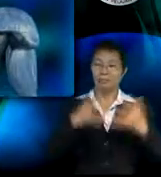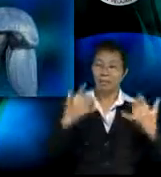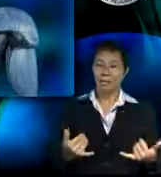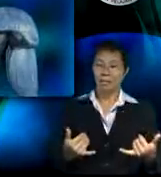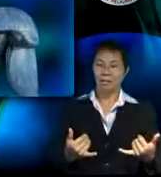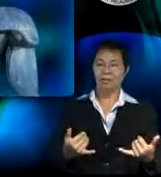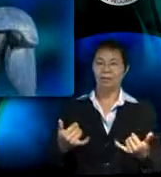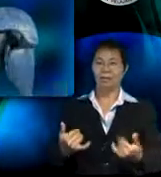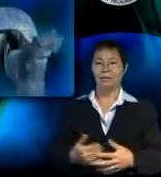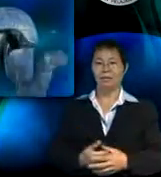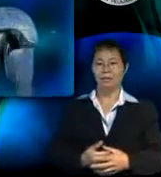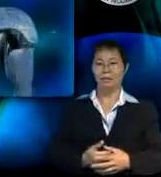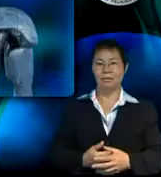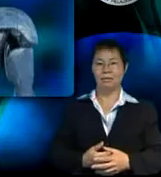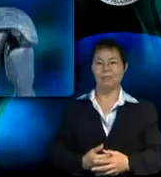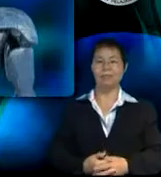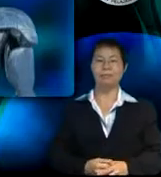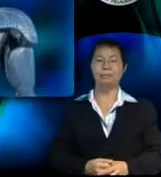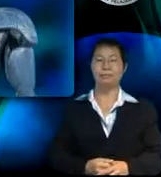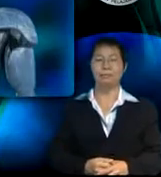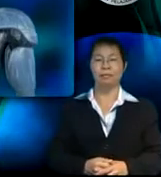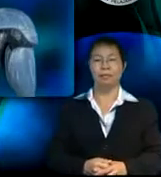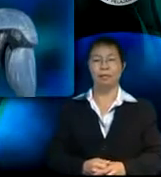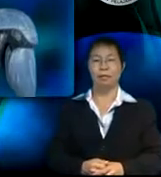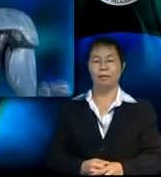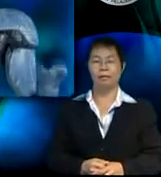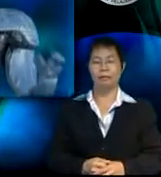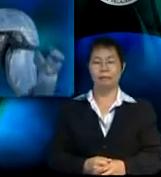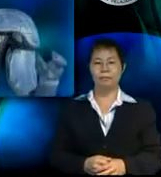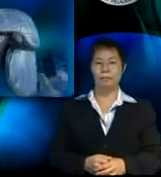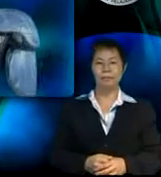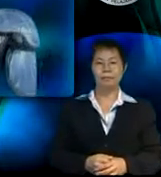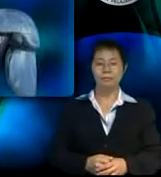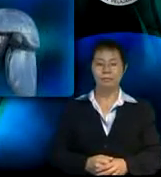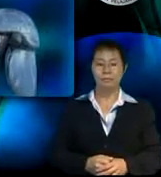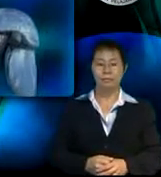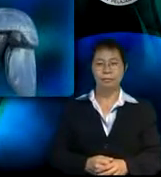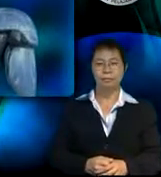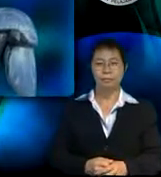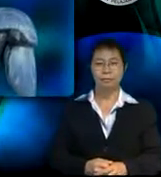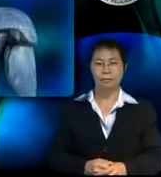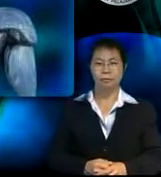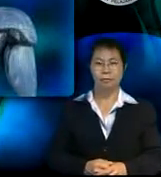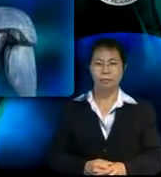Now, let's set up an apparatus that we need to carry out electrolysis using